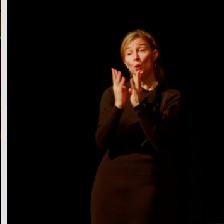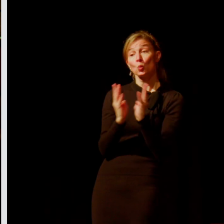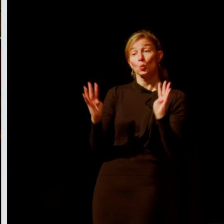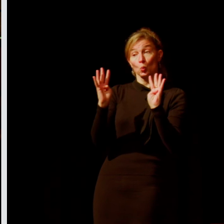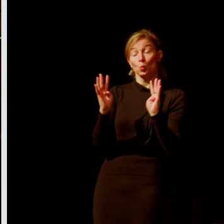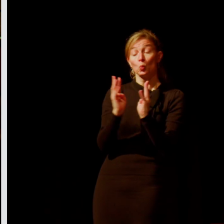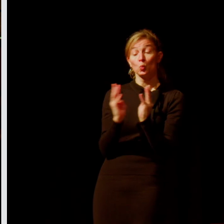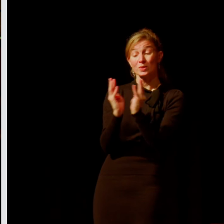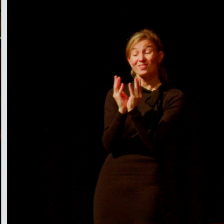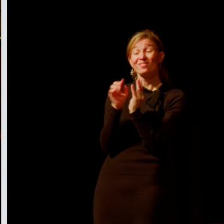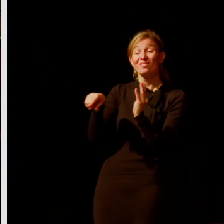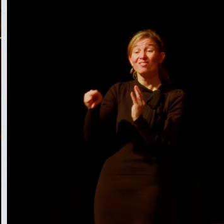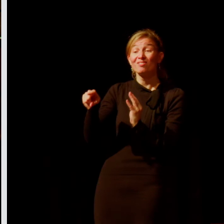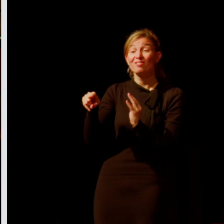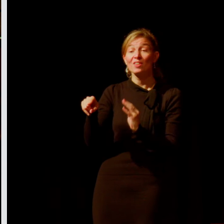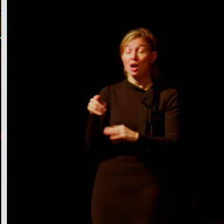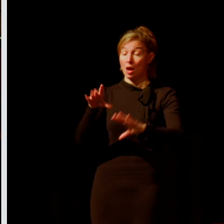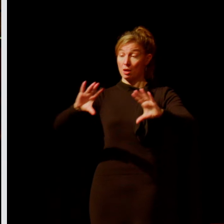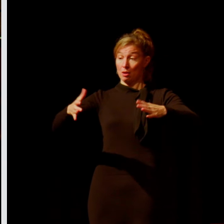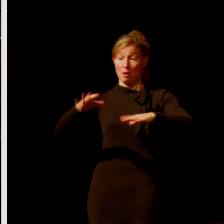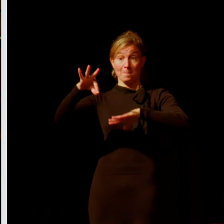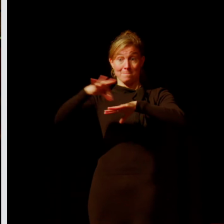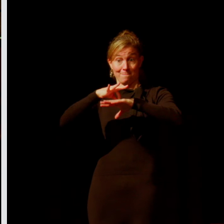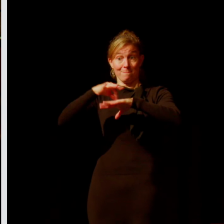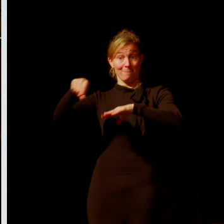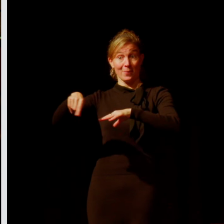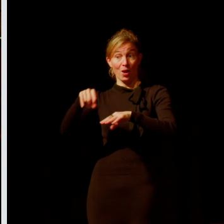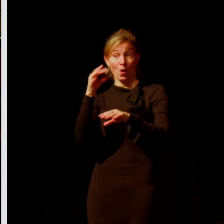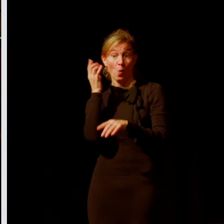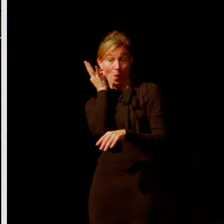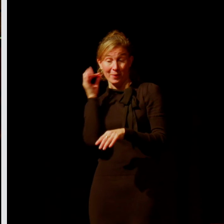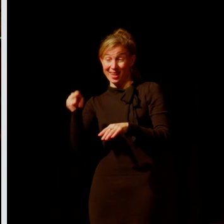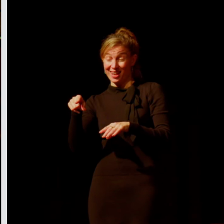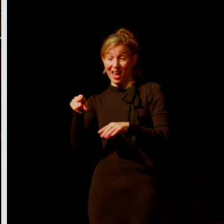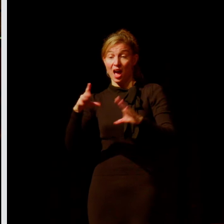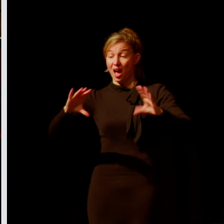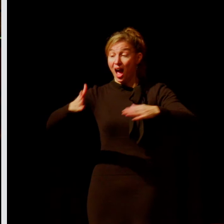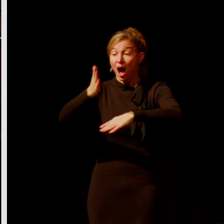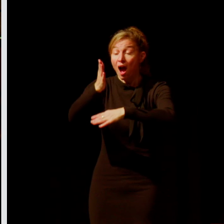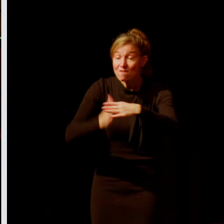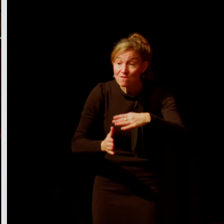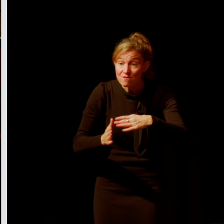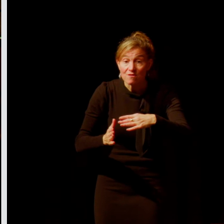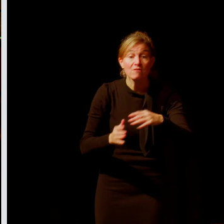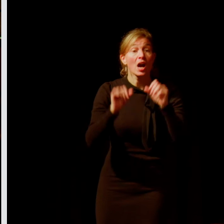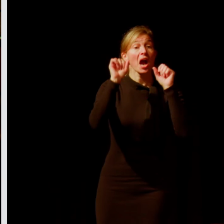half of all married women don't have a say over their reproductive health.